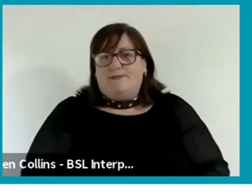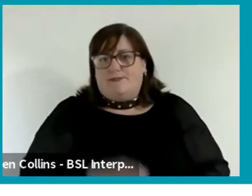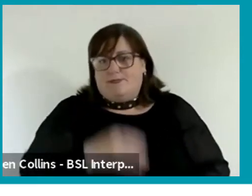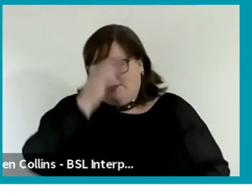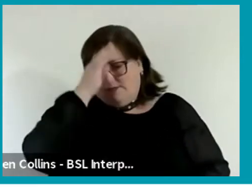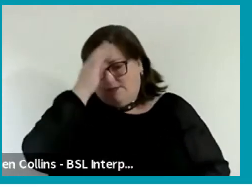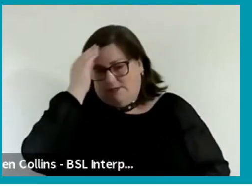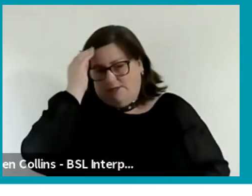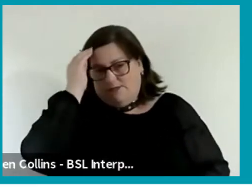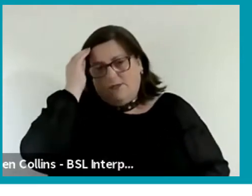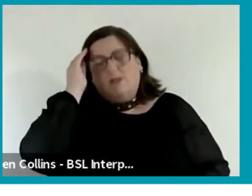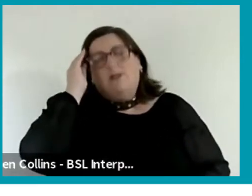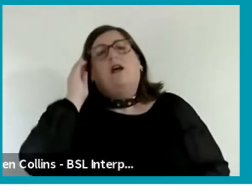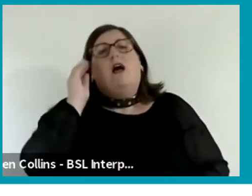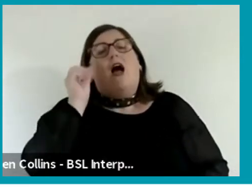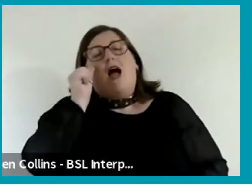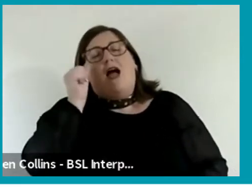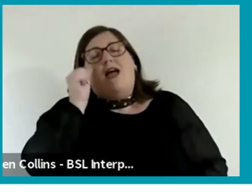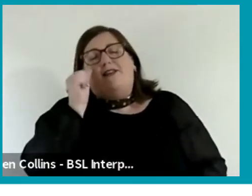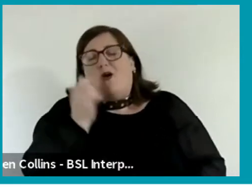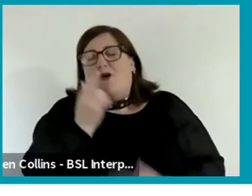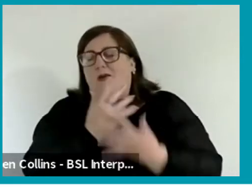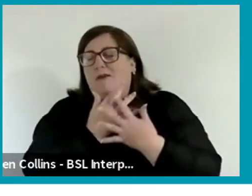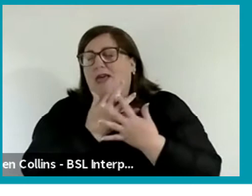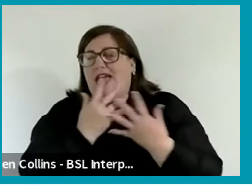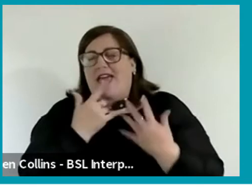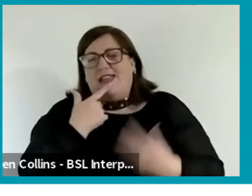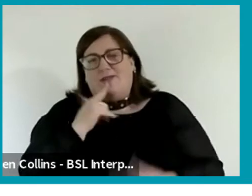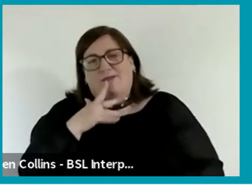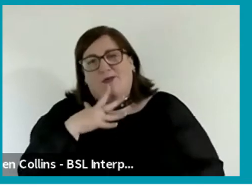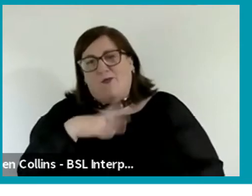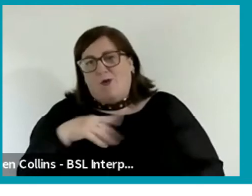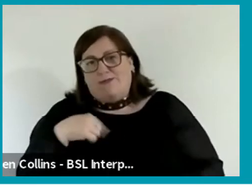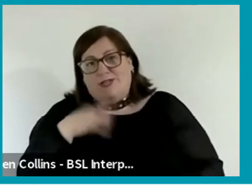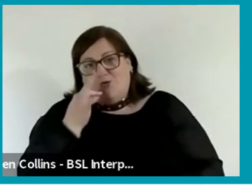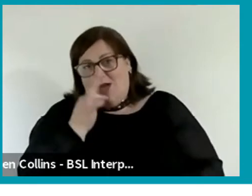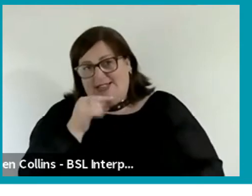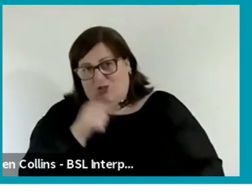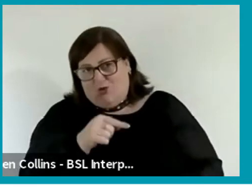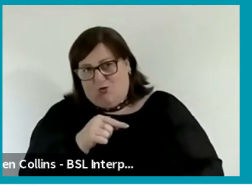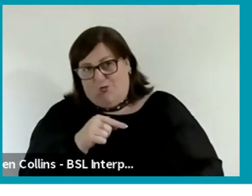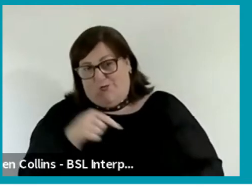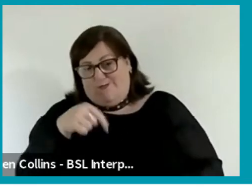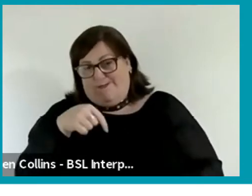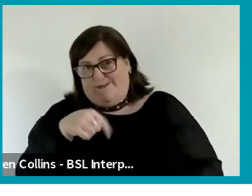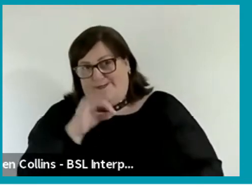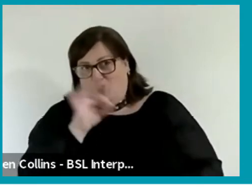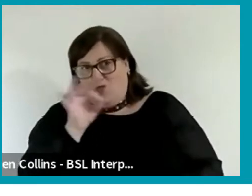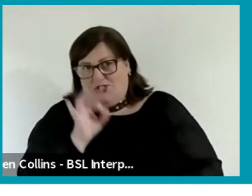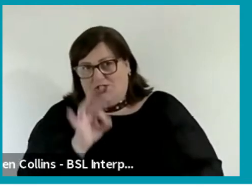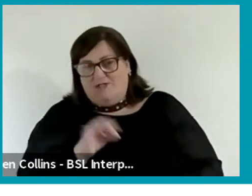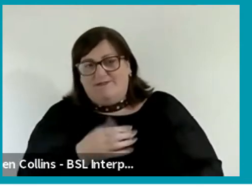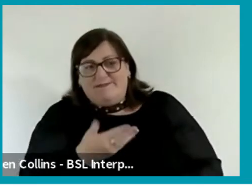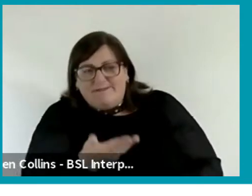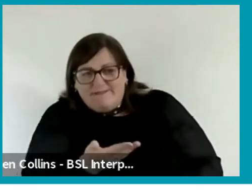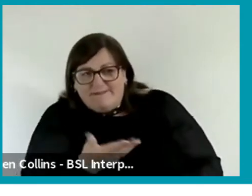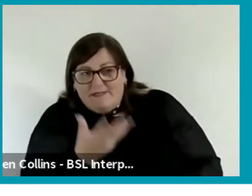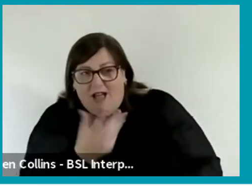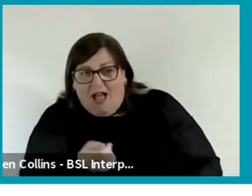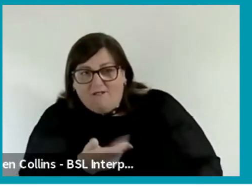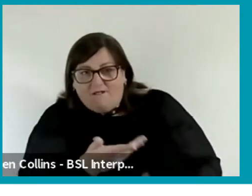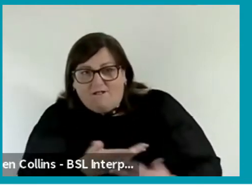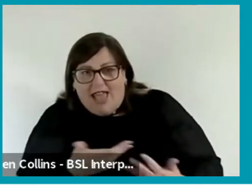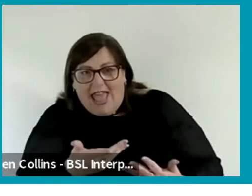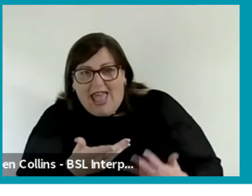to want to ask this question. So do you have any tips for candidates who are wanting to apply, say, for some of those existing